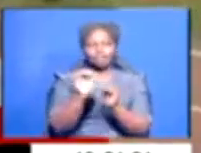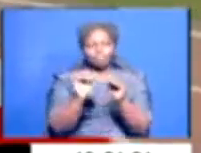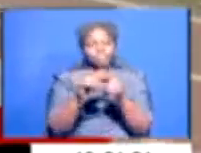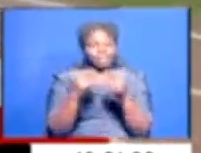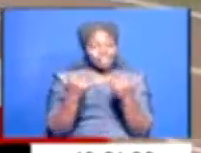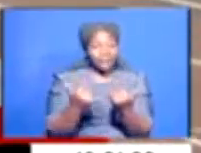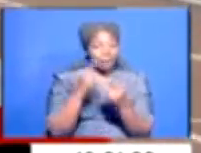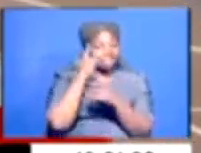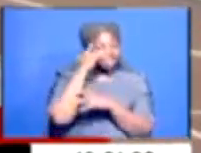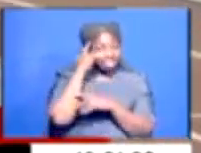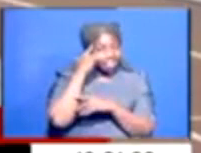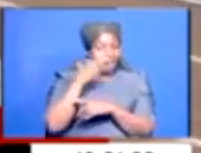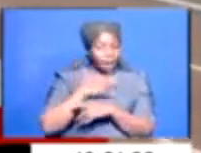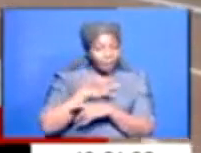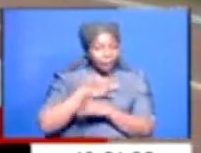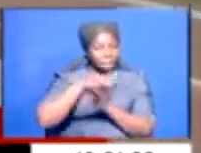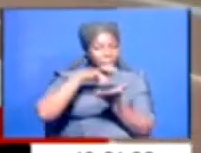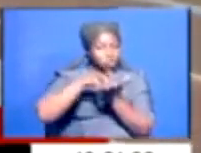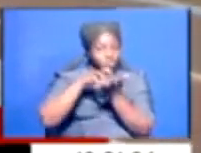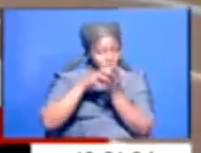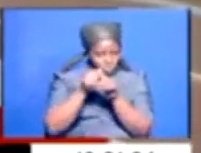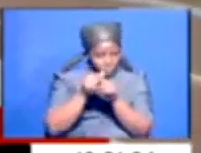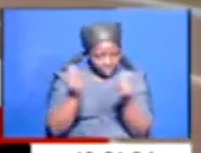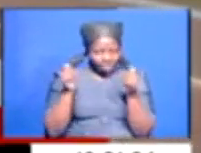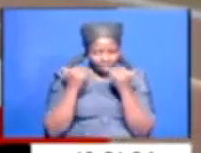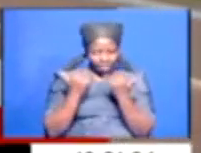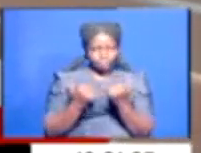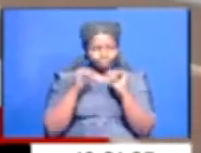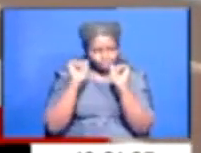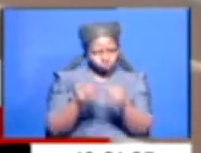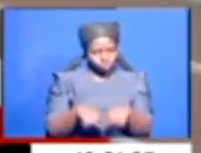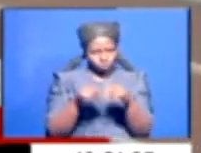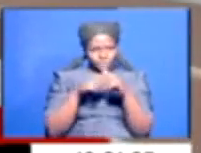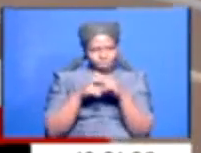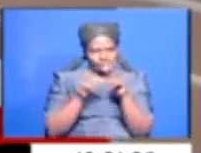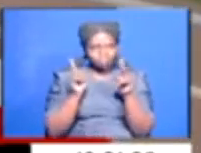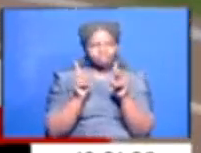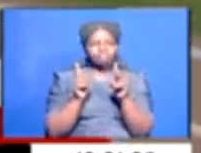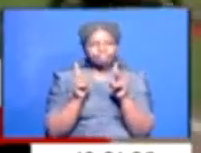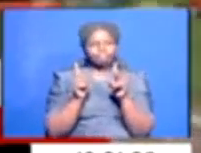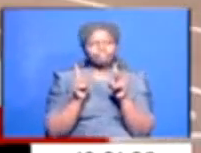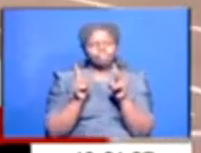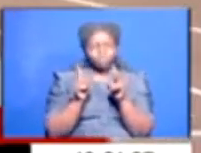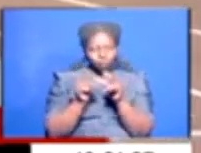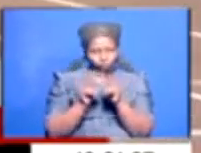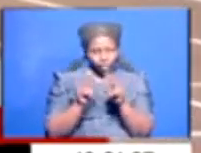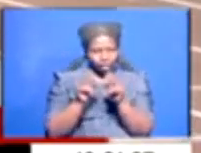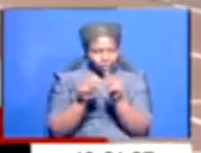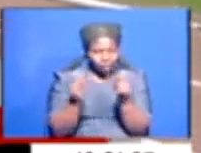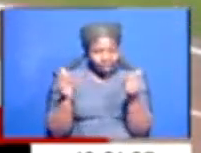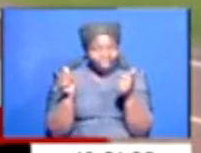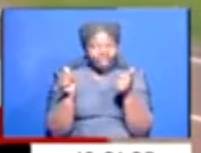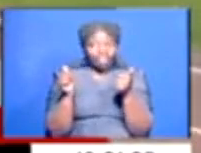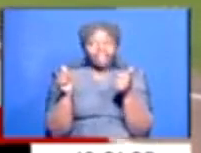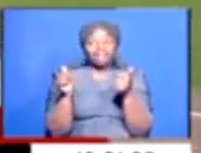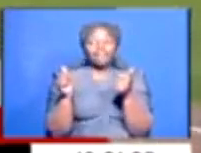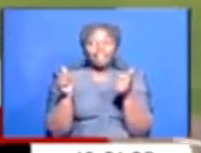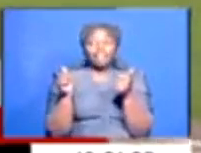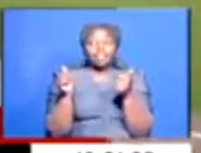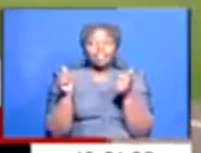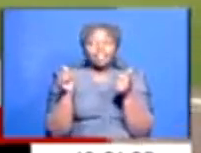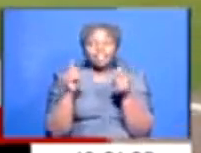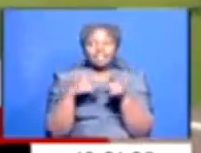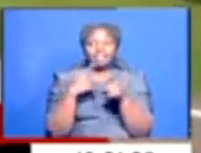position. I can move on the, I can start very well at a block and catch up with the